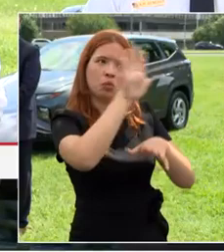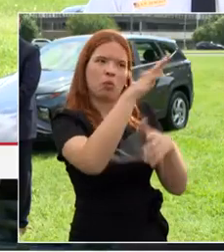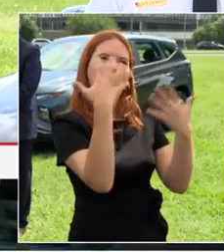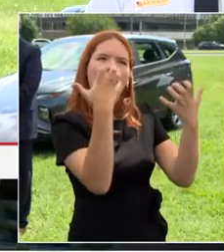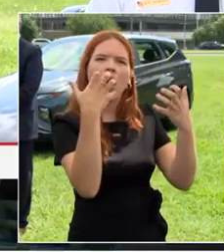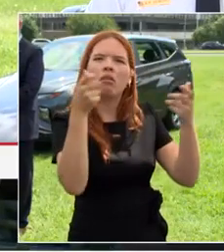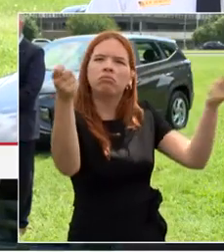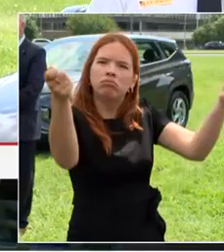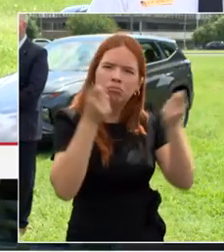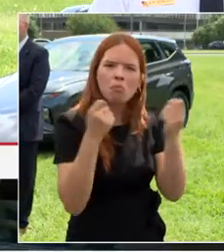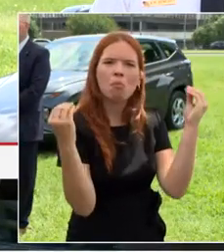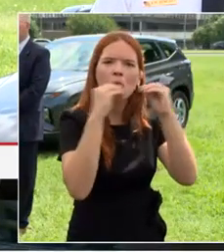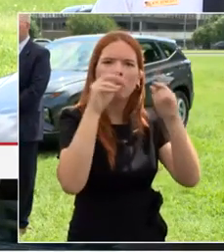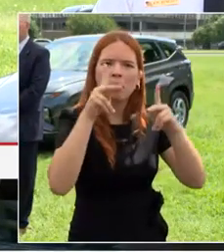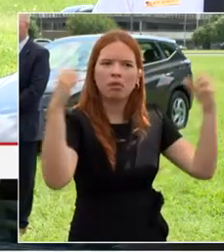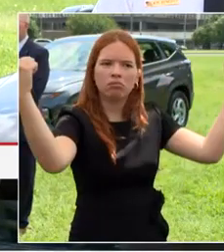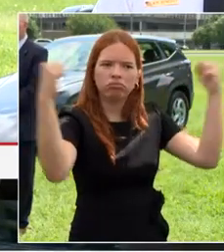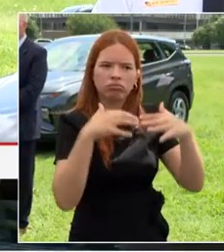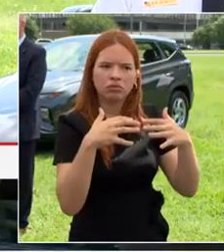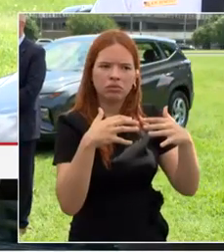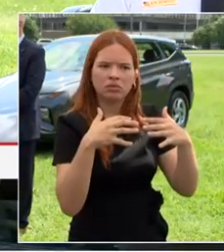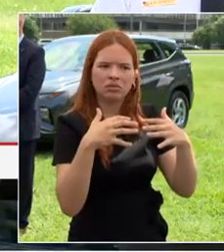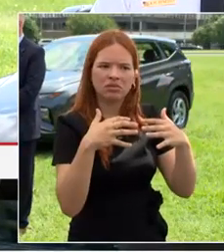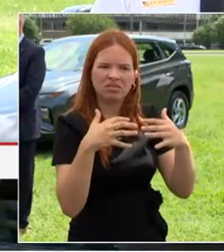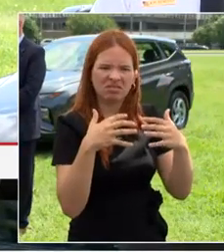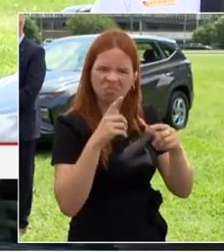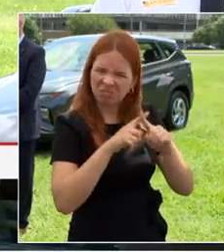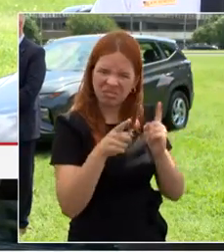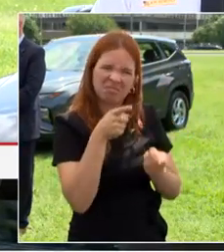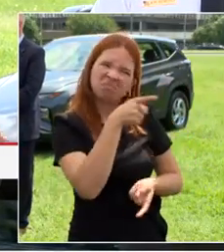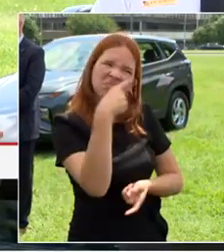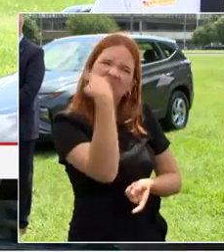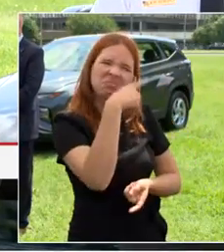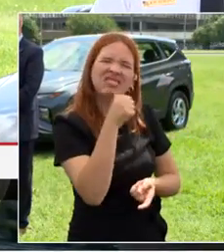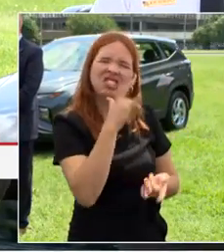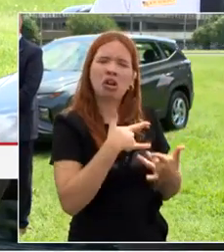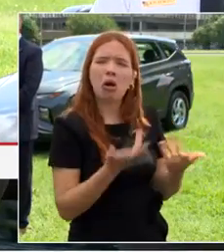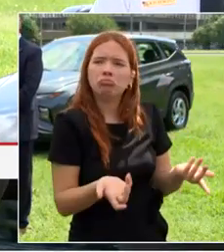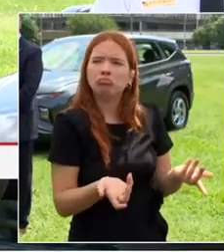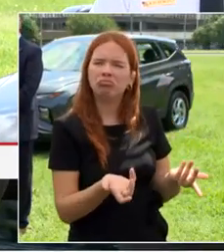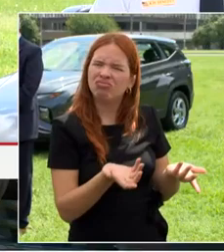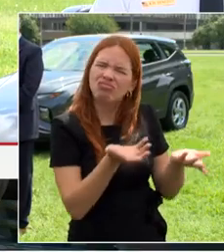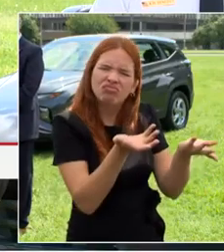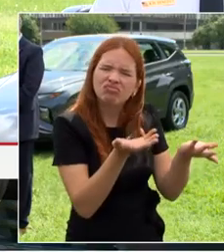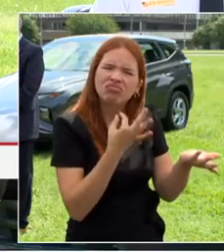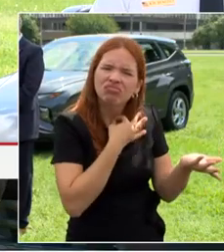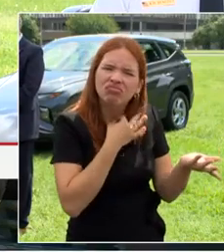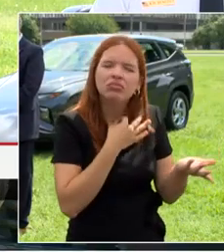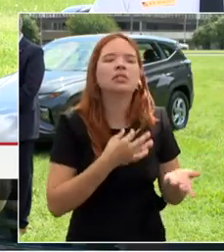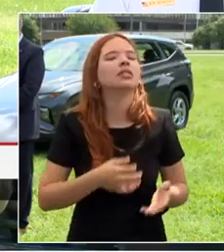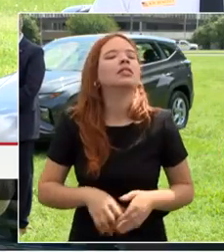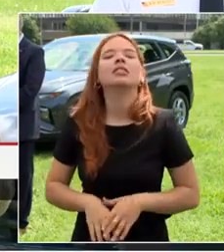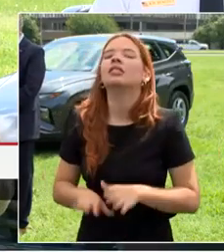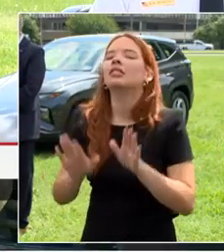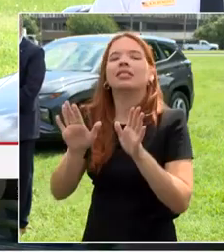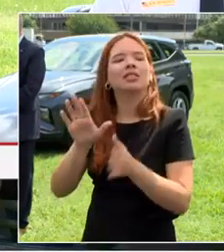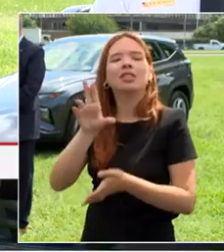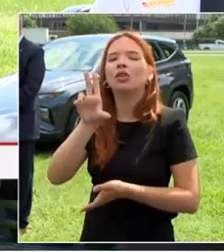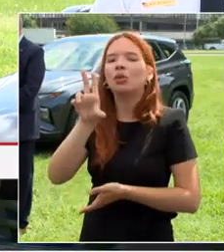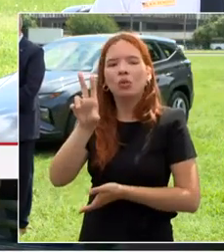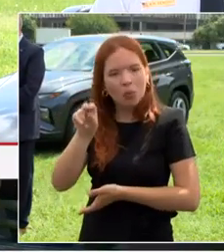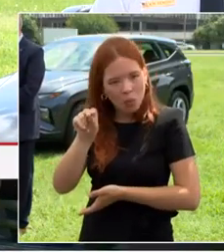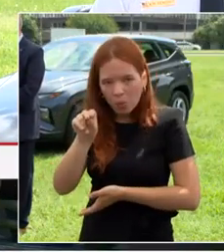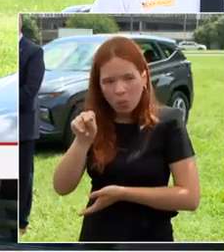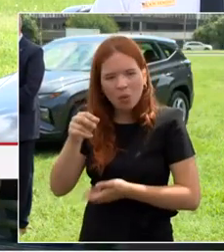to enjoy downtown D.C. When you hear about stuff like this. Well, we're here because we're concerned about